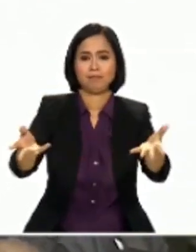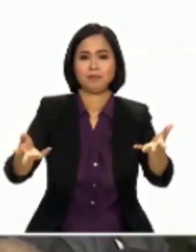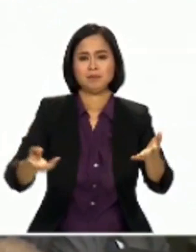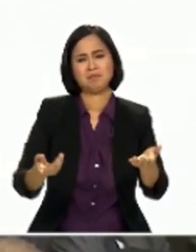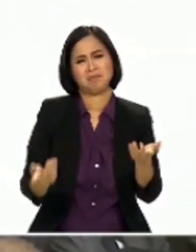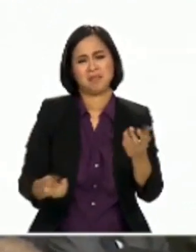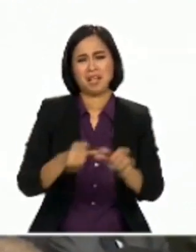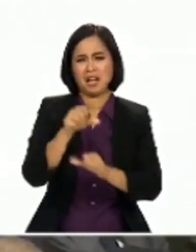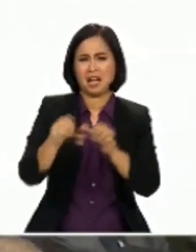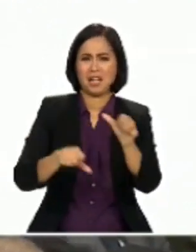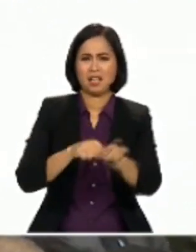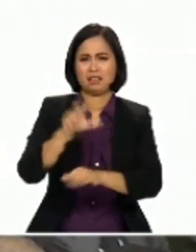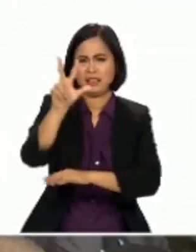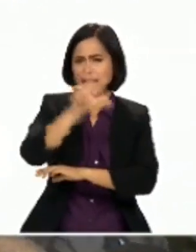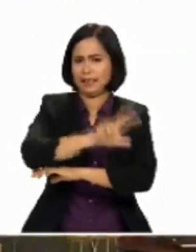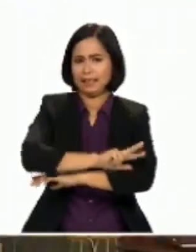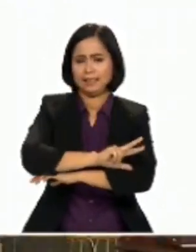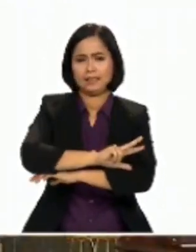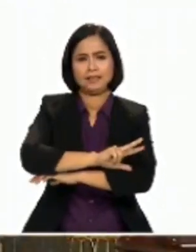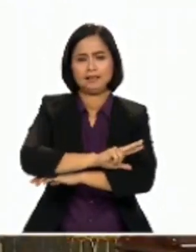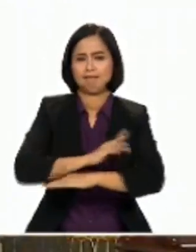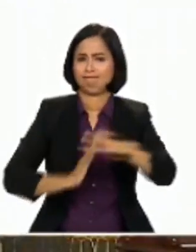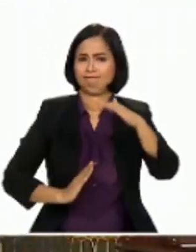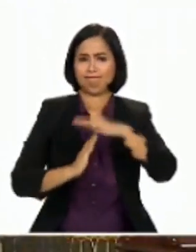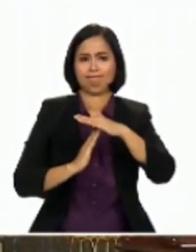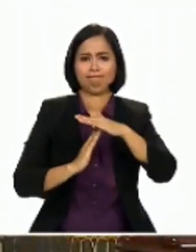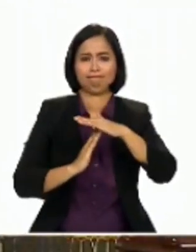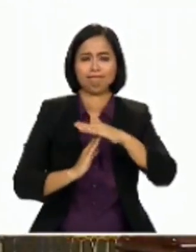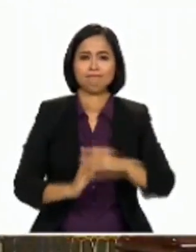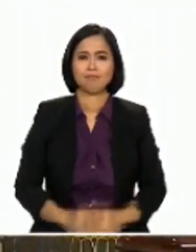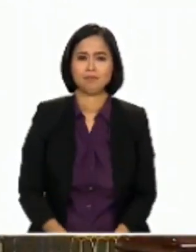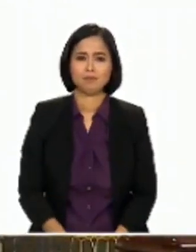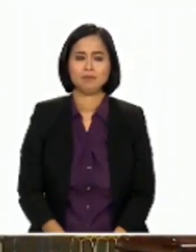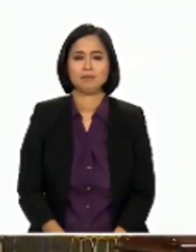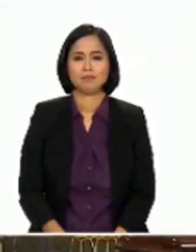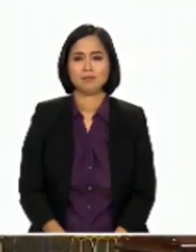least within 3 days. You do not do that.